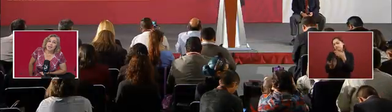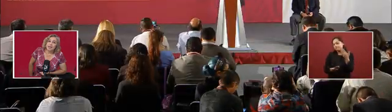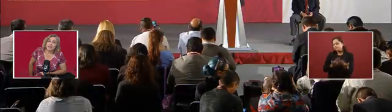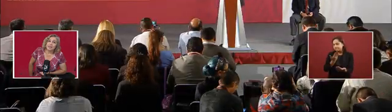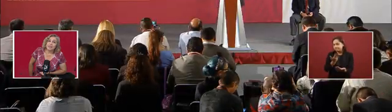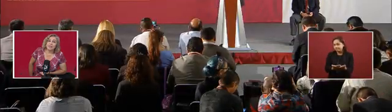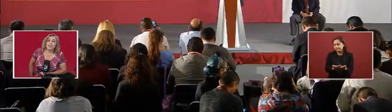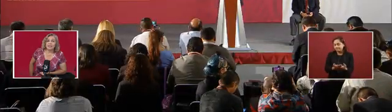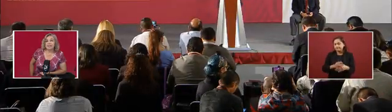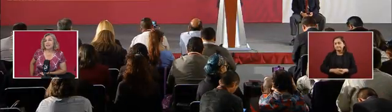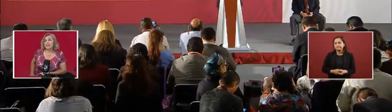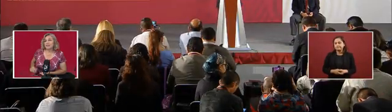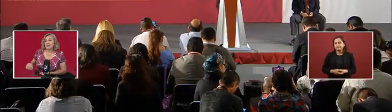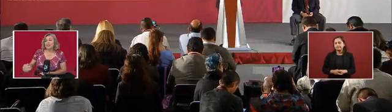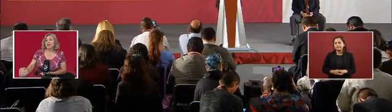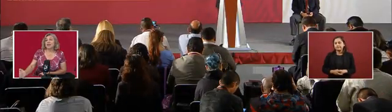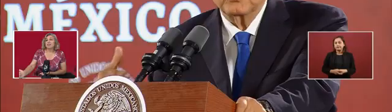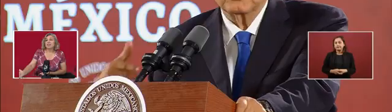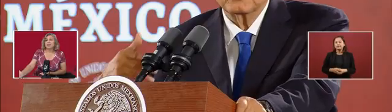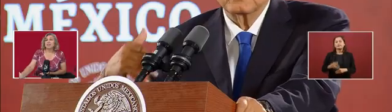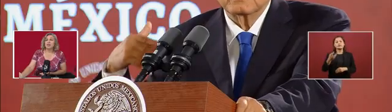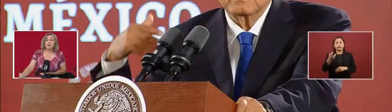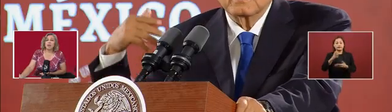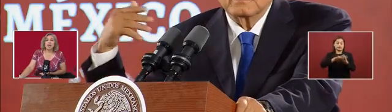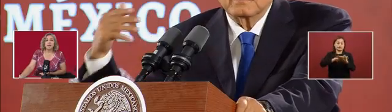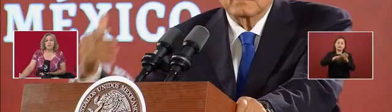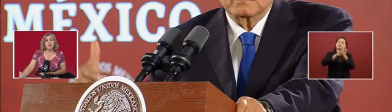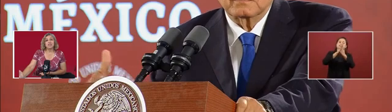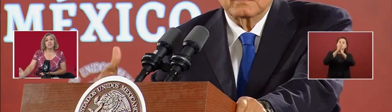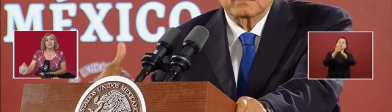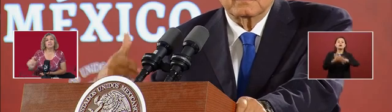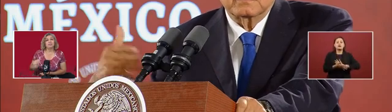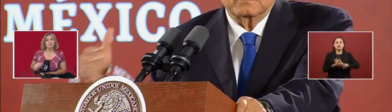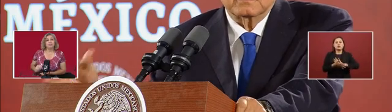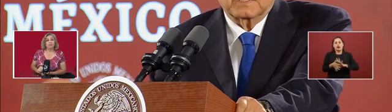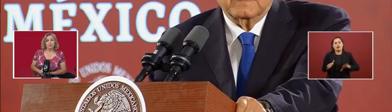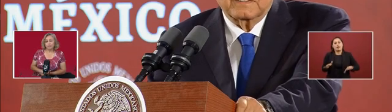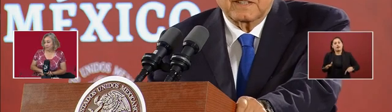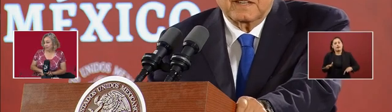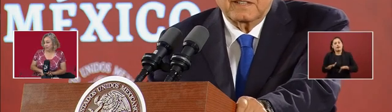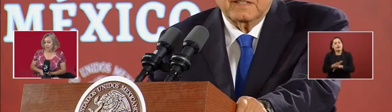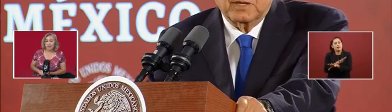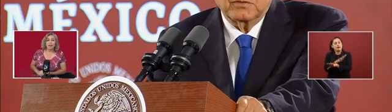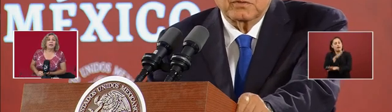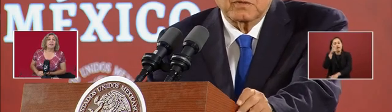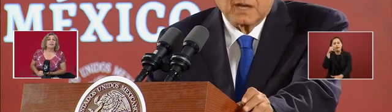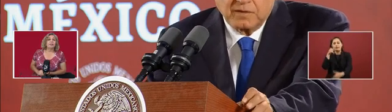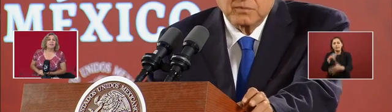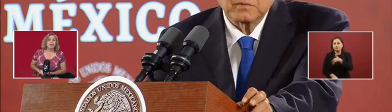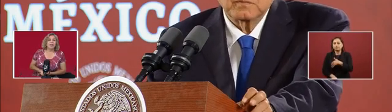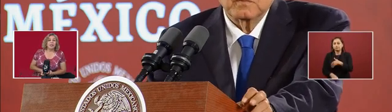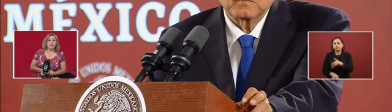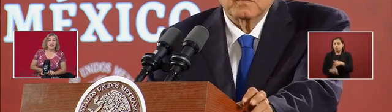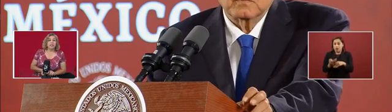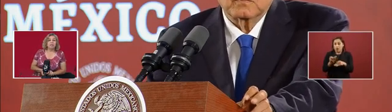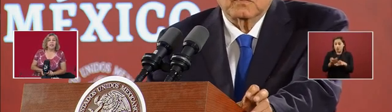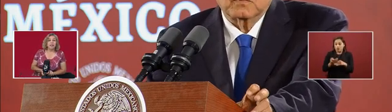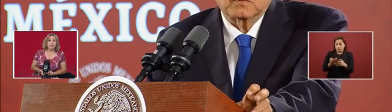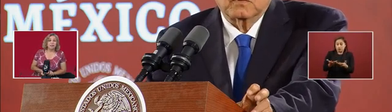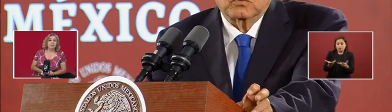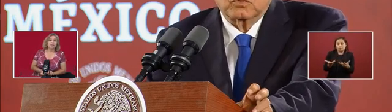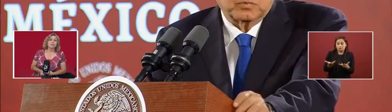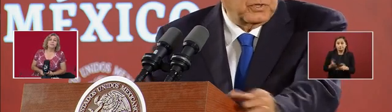investigated. nos informaron And they informed us que that se abrió una investigación en they contra de funcionarios